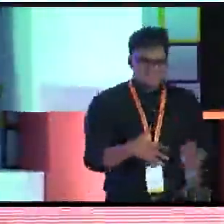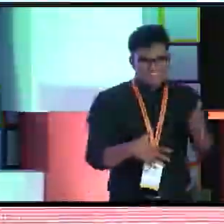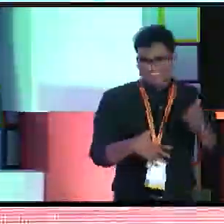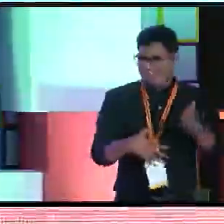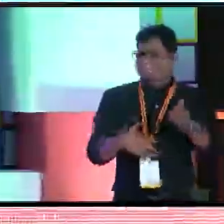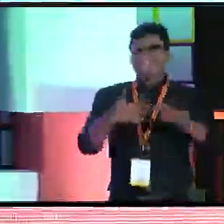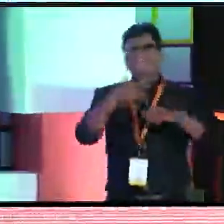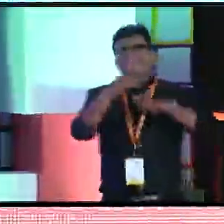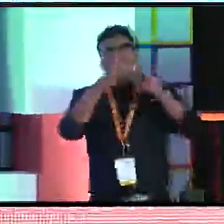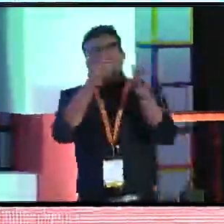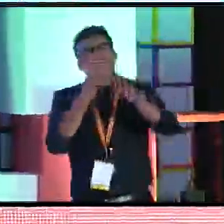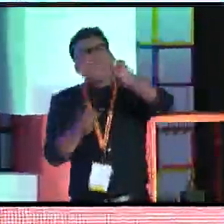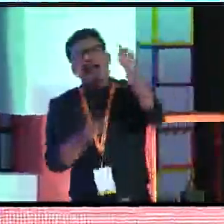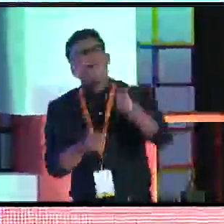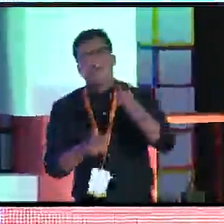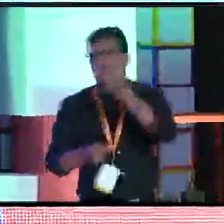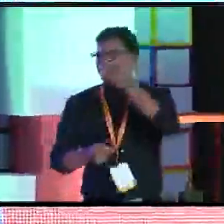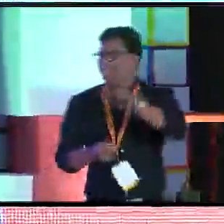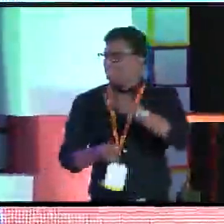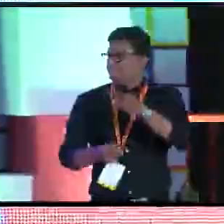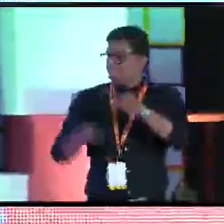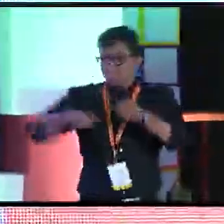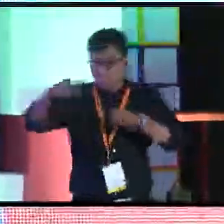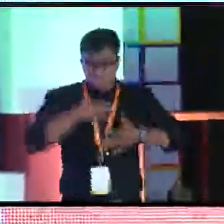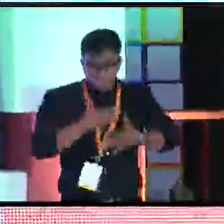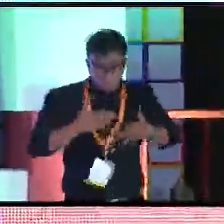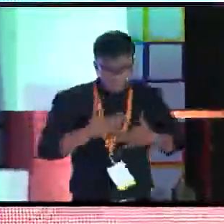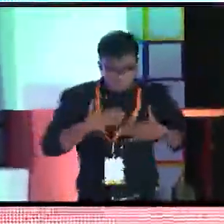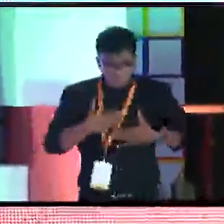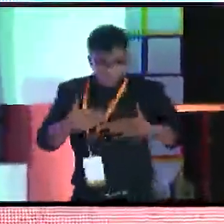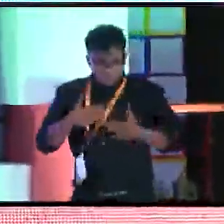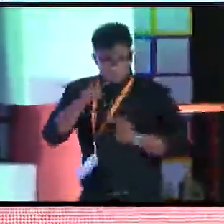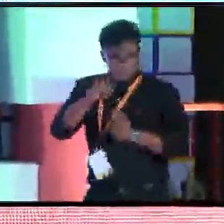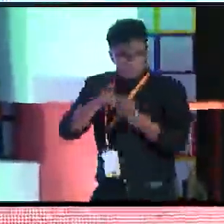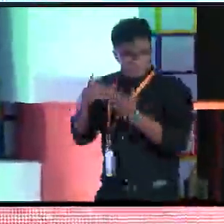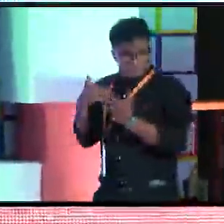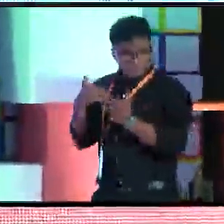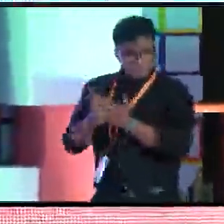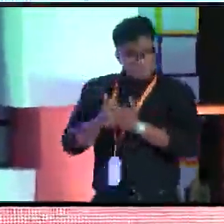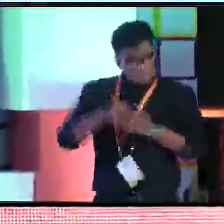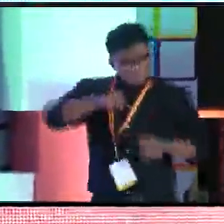second question is, are you enjoying the India Inclusion Summit till now?